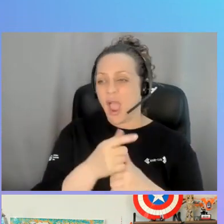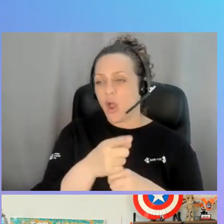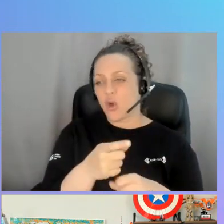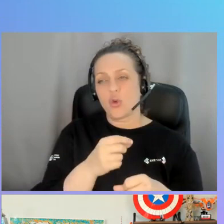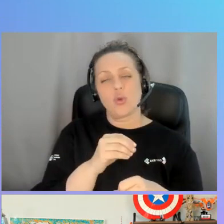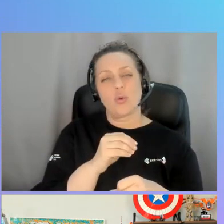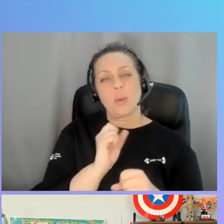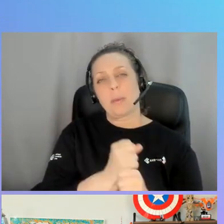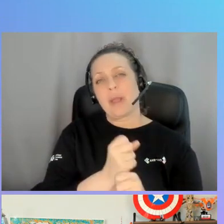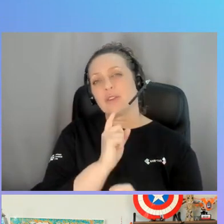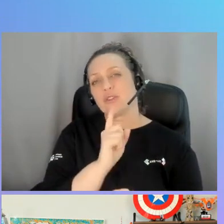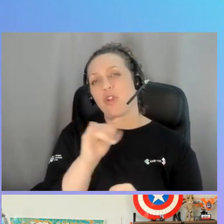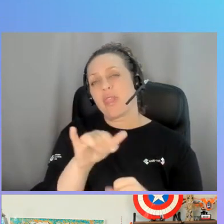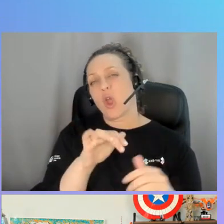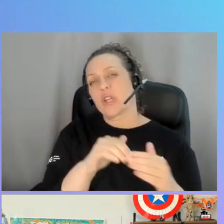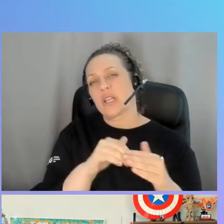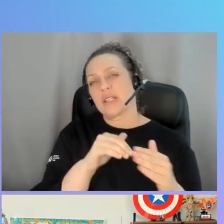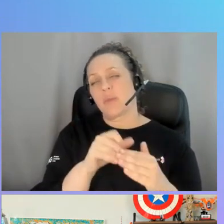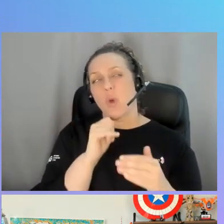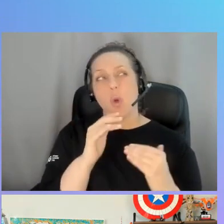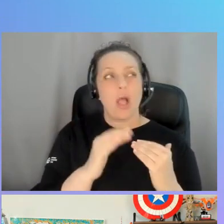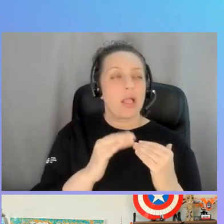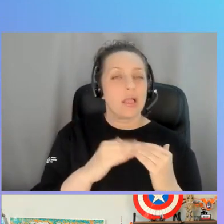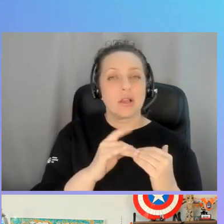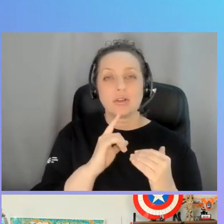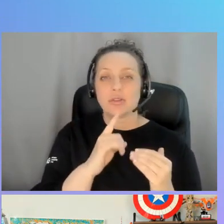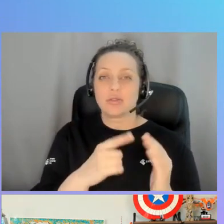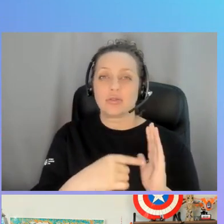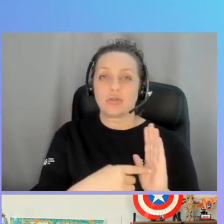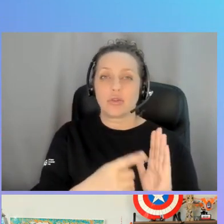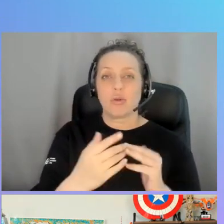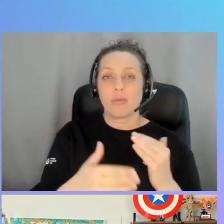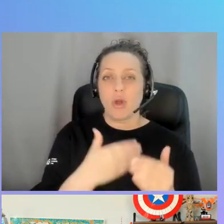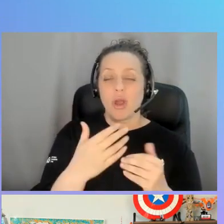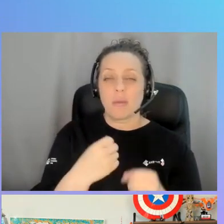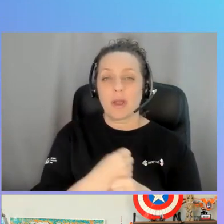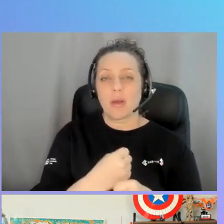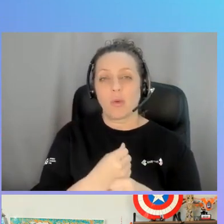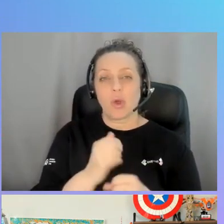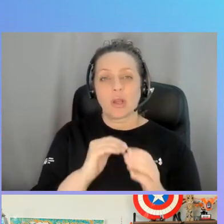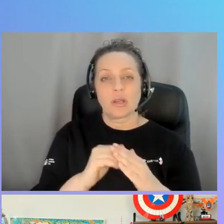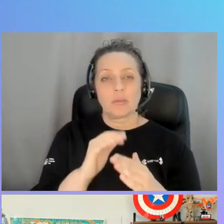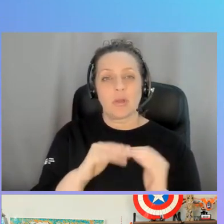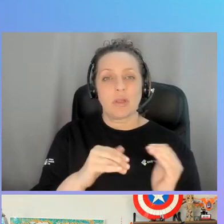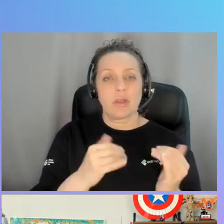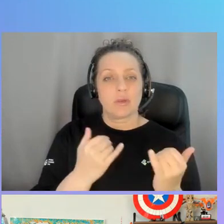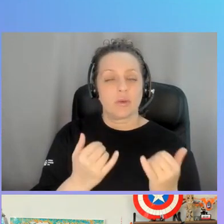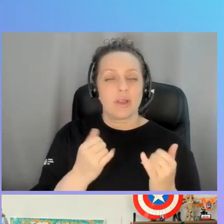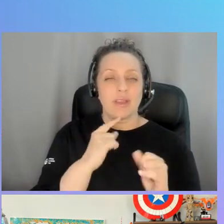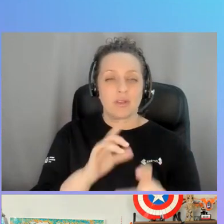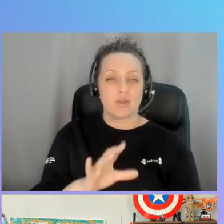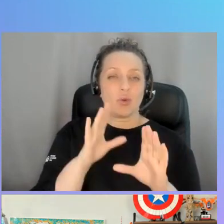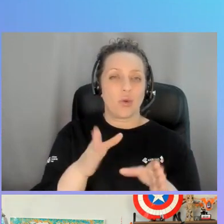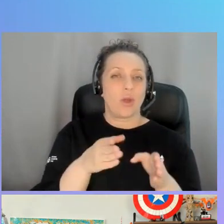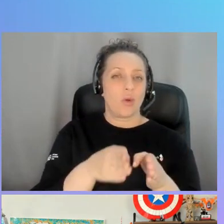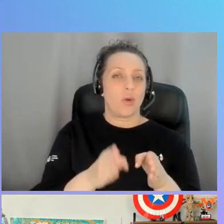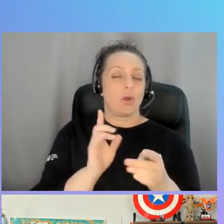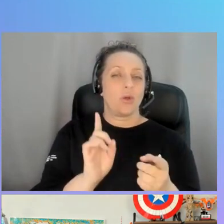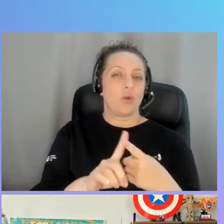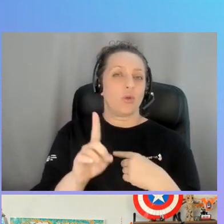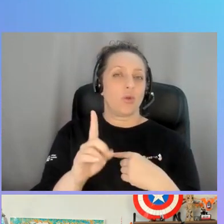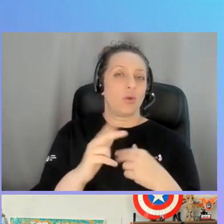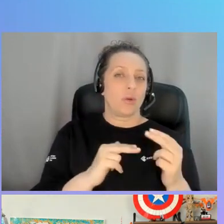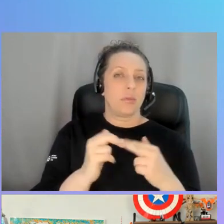make sure that they are accessible, or at least show progress and make them more accessible than they are today, right? That's a great way to